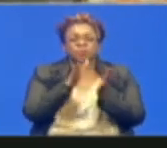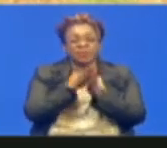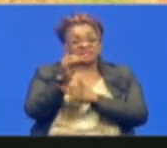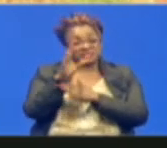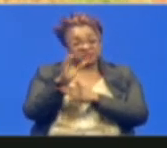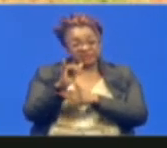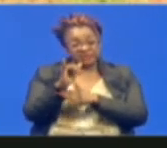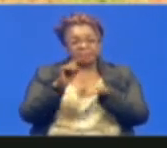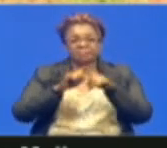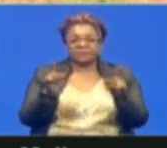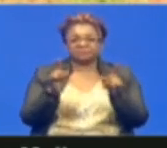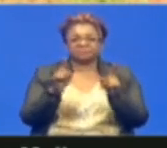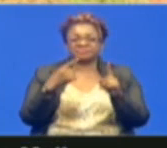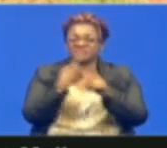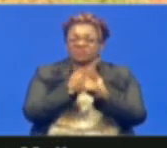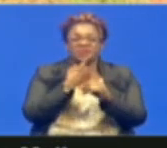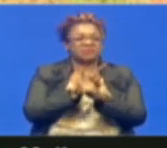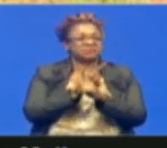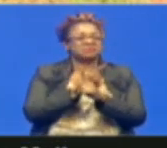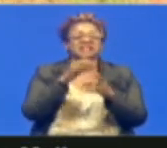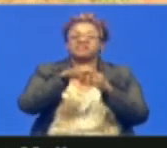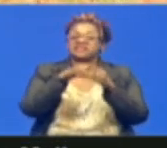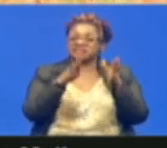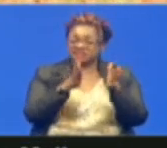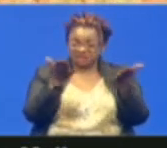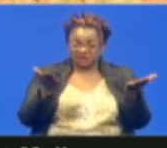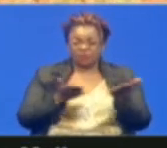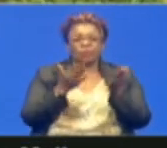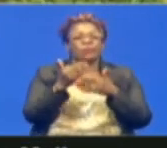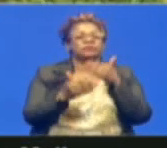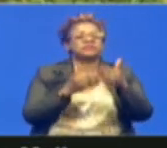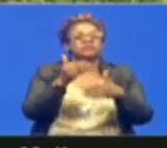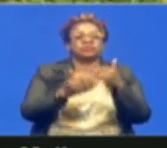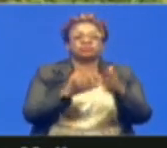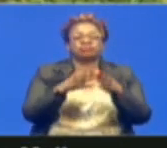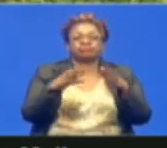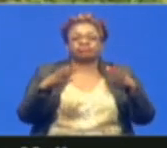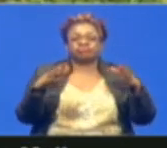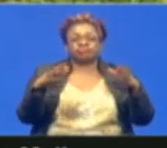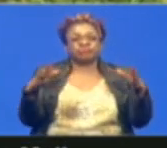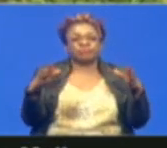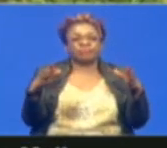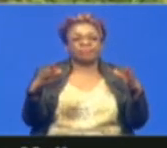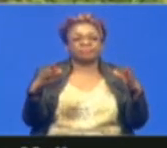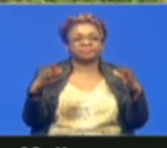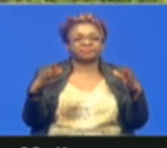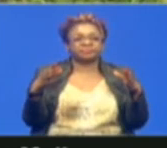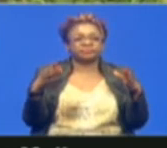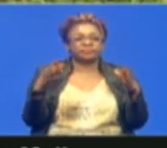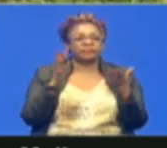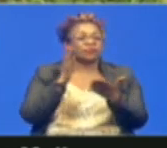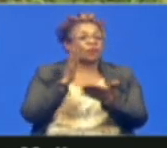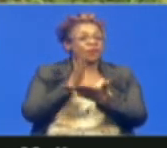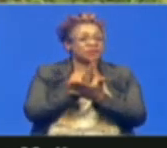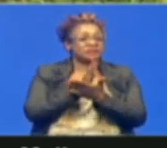DCI, but the number of disgruntled investors has continued to swell. The number of investors, honestly, should be